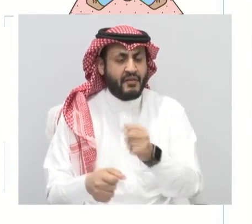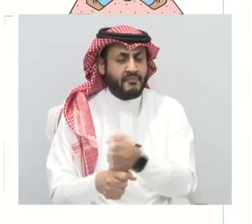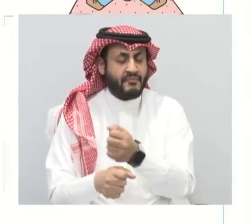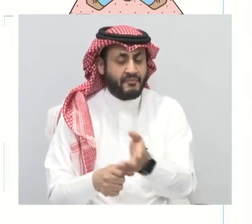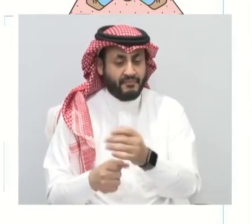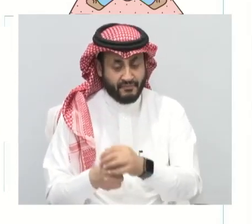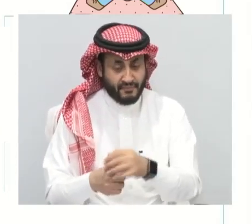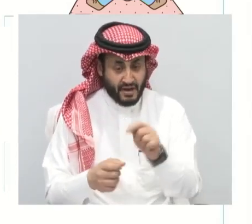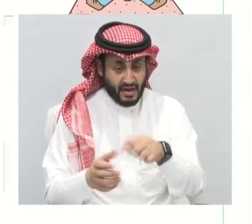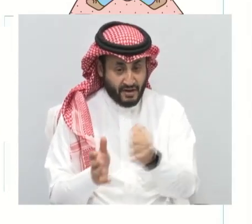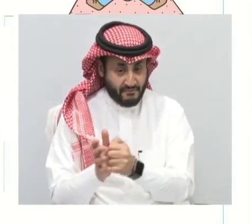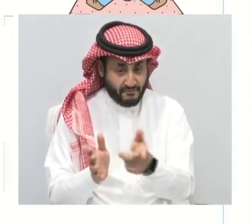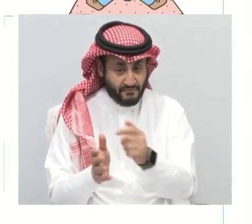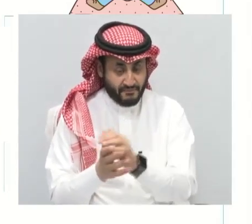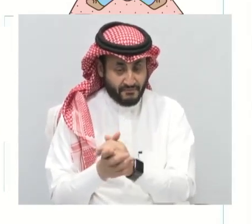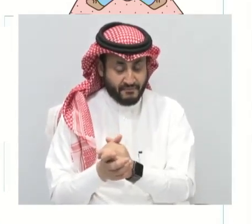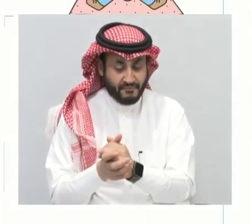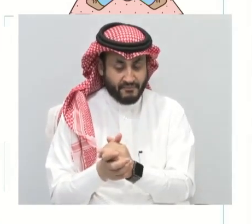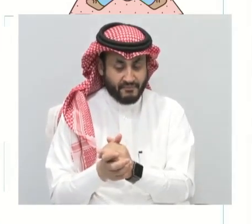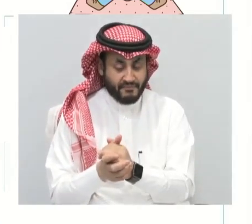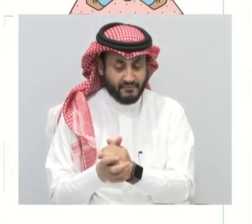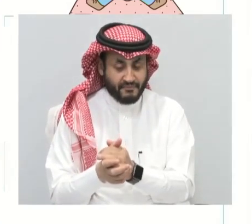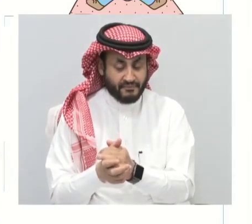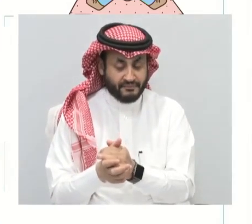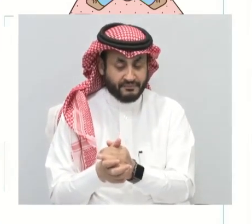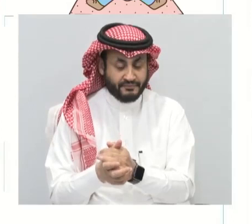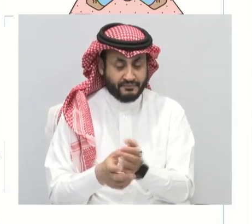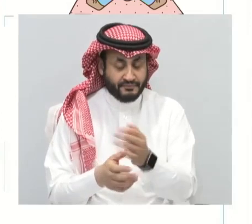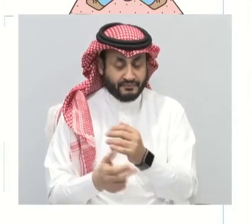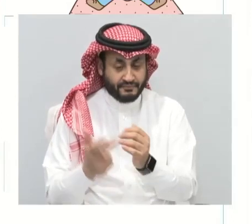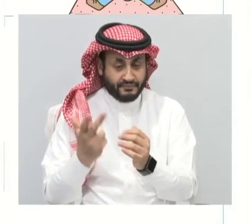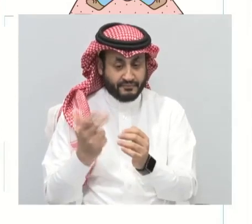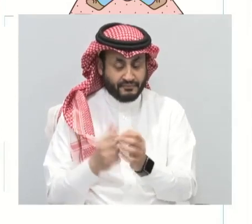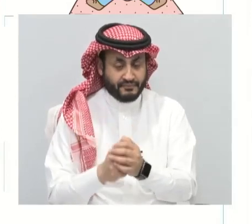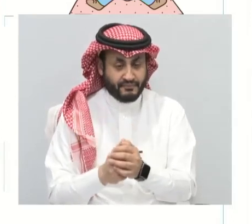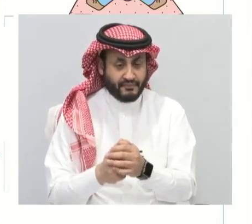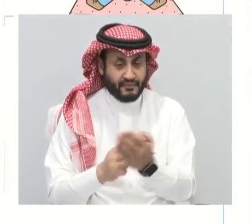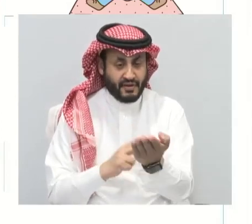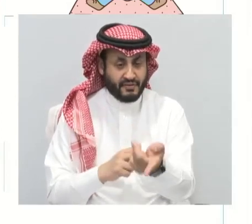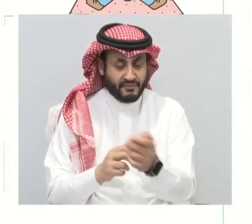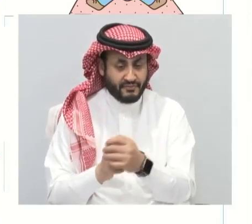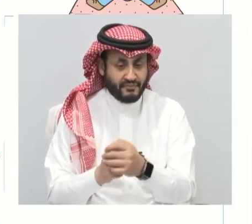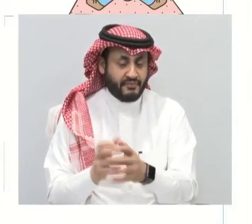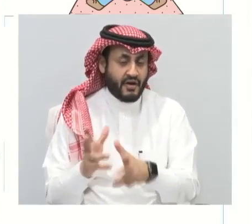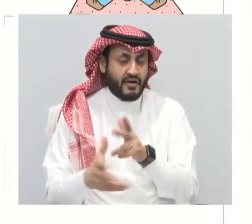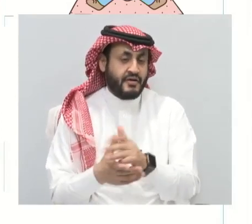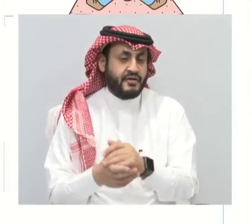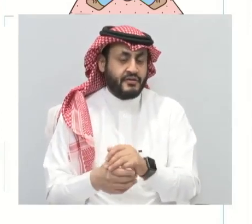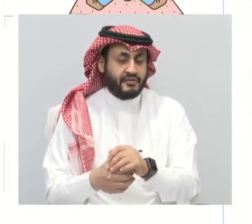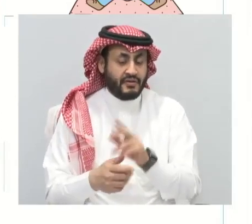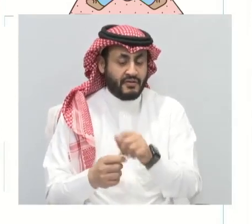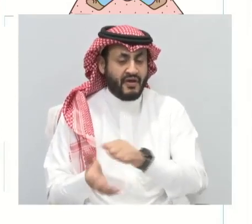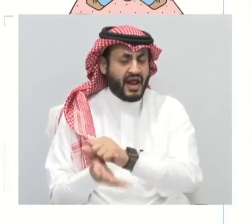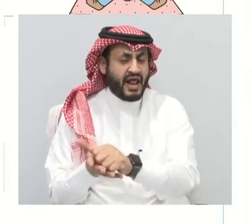that Farah has to do instead of her mother. Here also is the third paragraph. She told her to wash